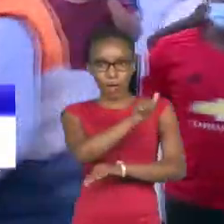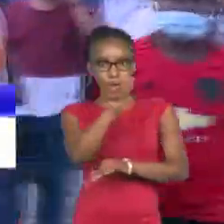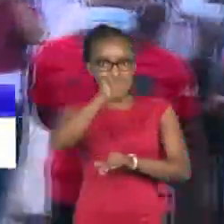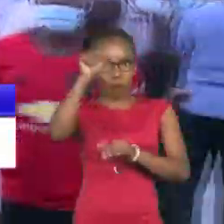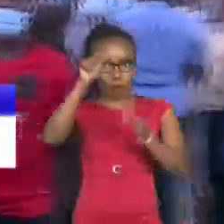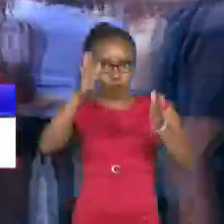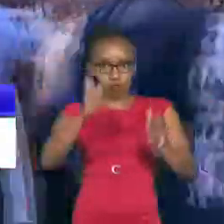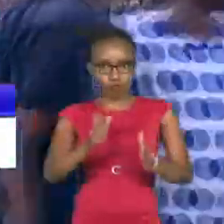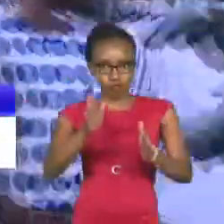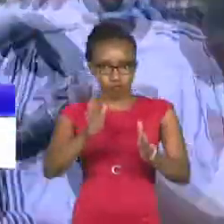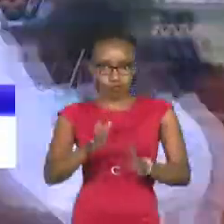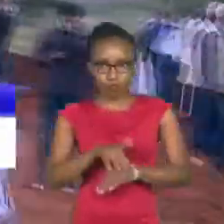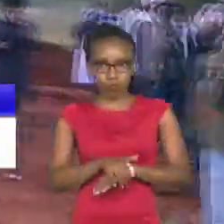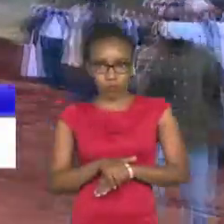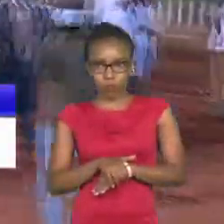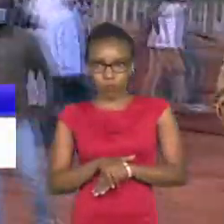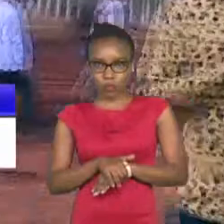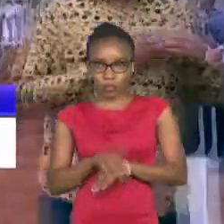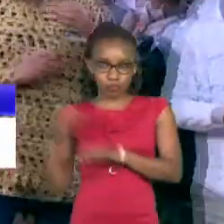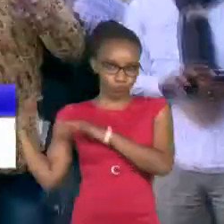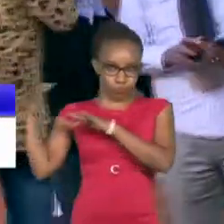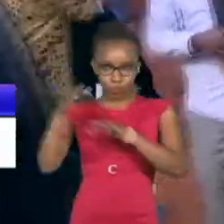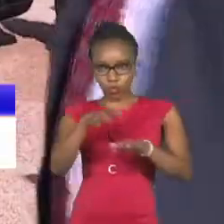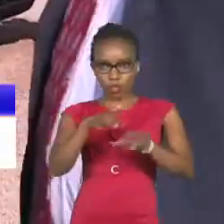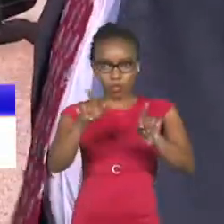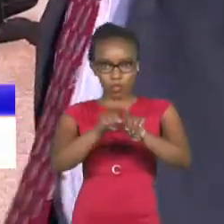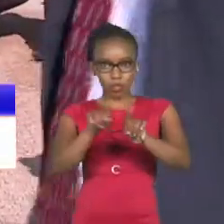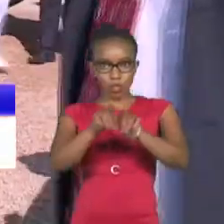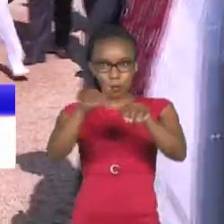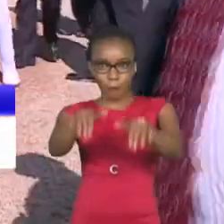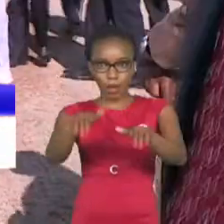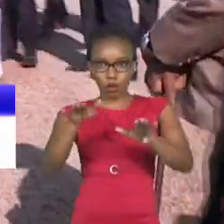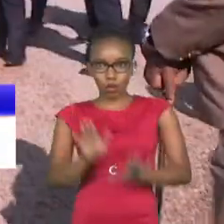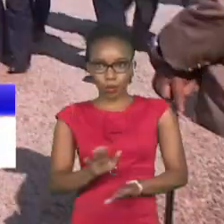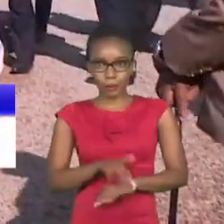both houses of parliament also arrived for the same.